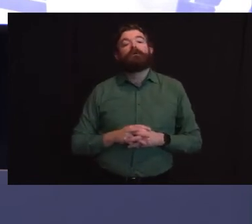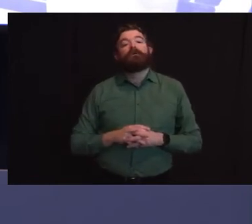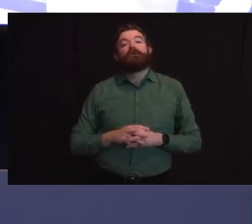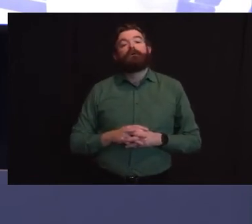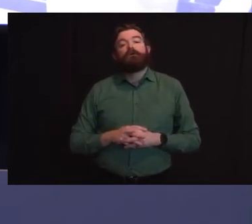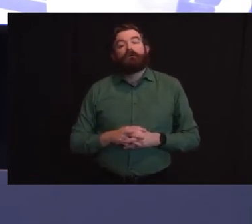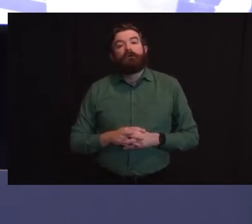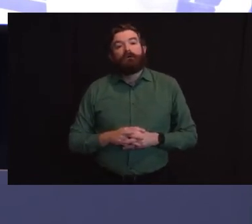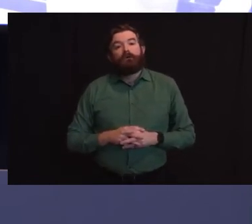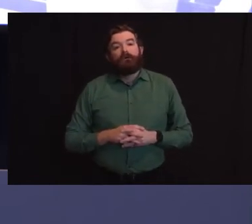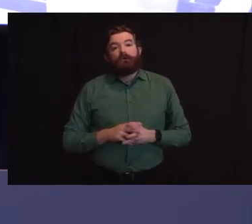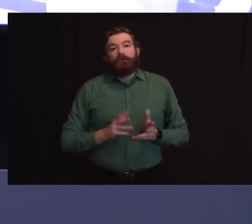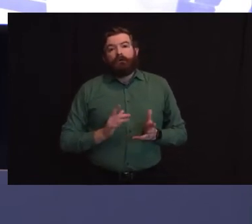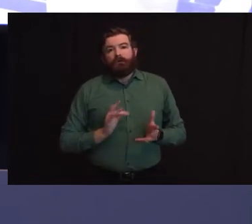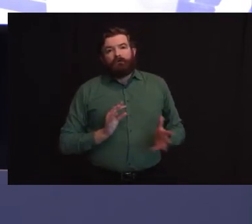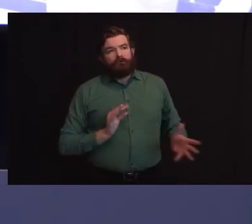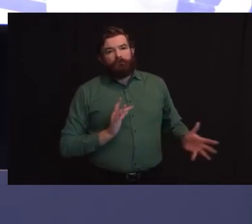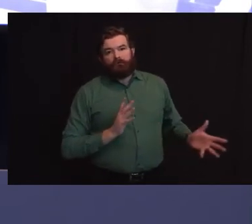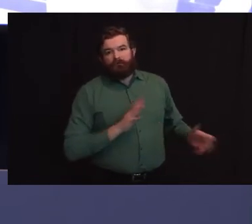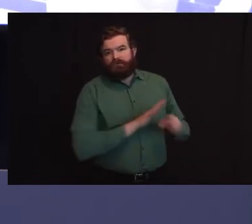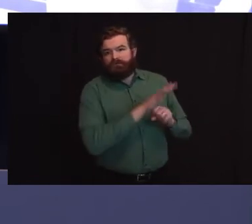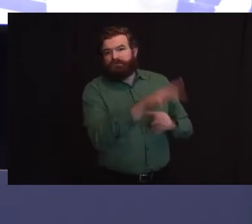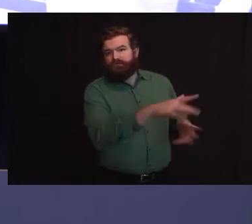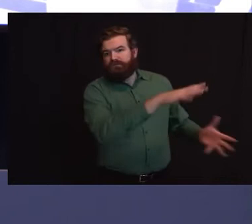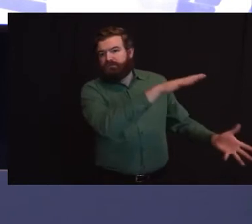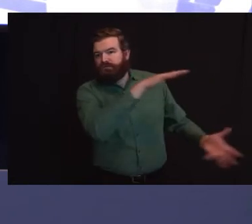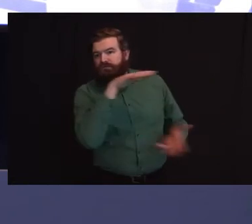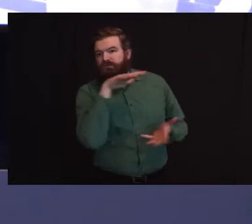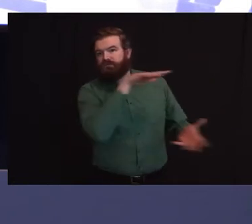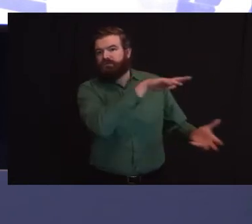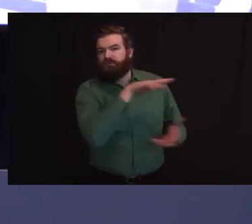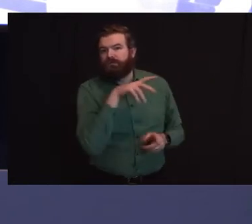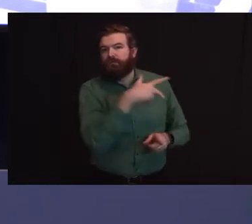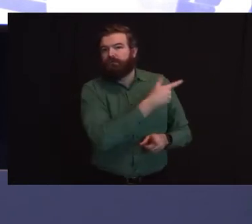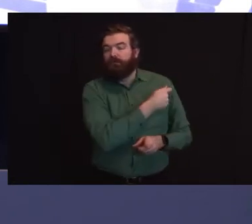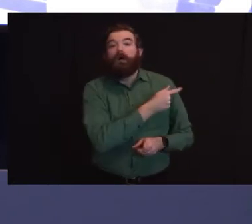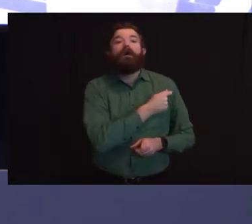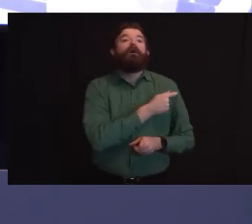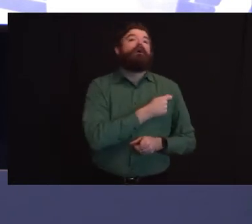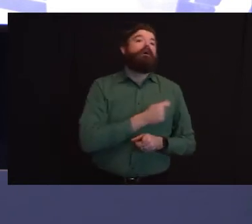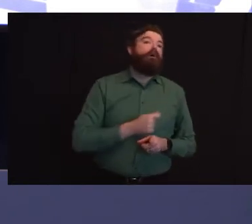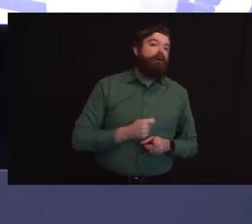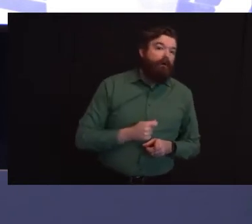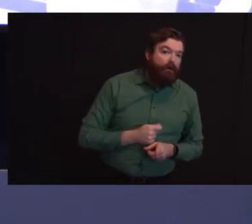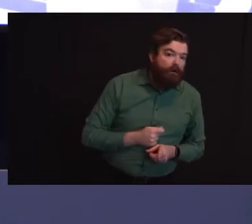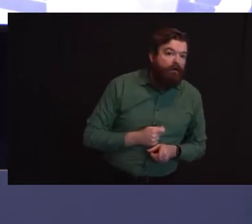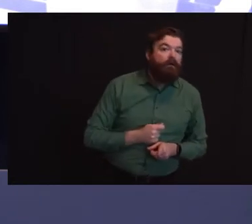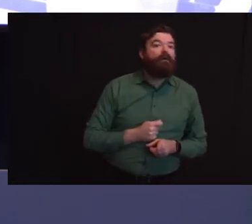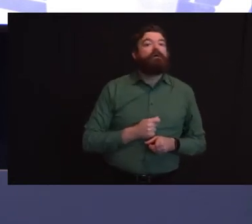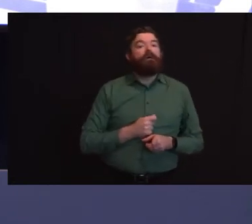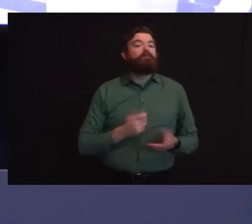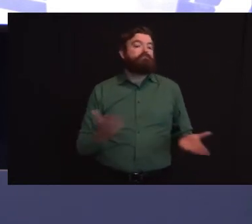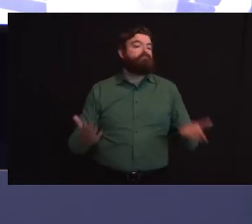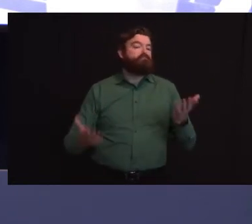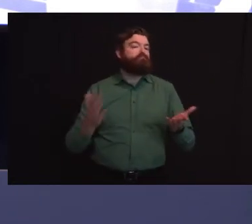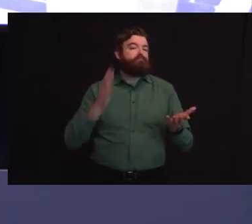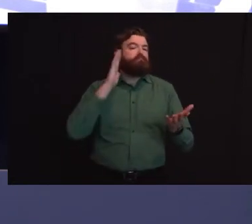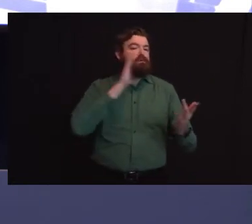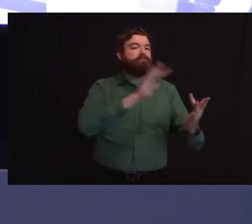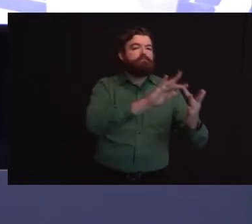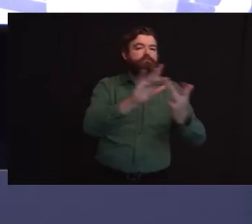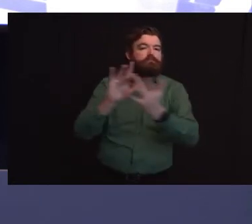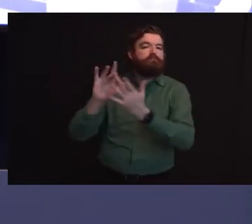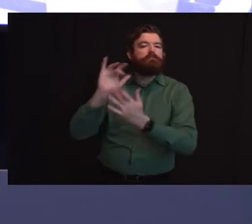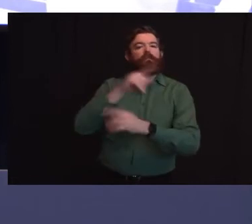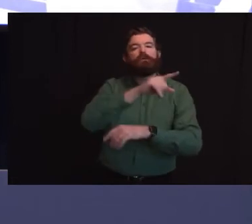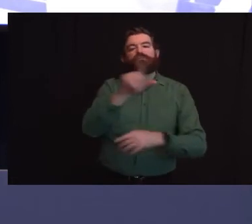more plentiful, we look forward to these partnerships to reach more of our residents that are eligible for the vaccination.